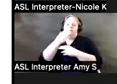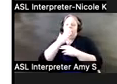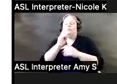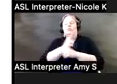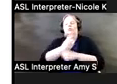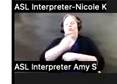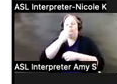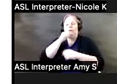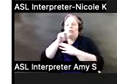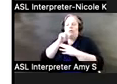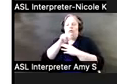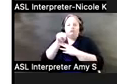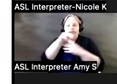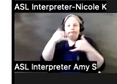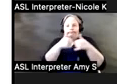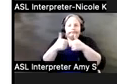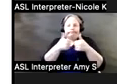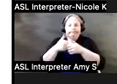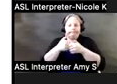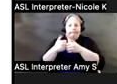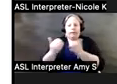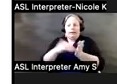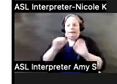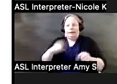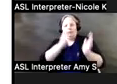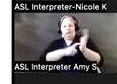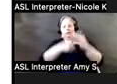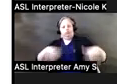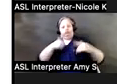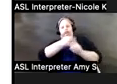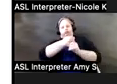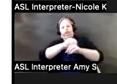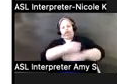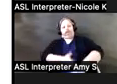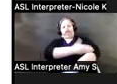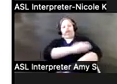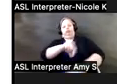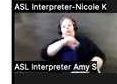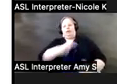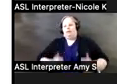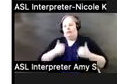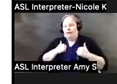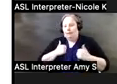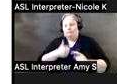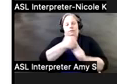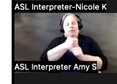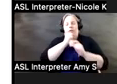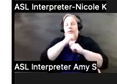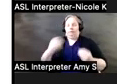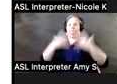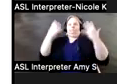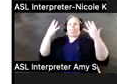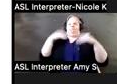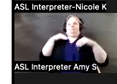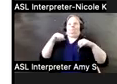games he wanted to play again. And I saw how big of an impact this had on his quality of life. and he kind of just lit up after that, and